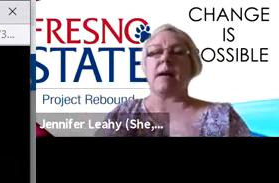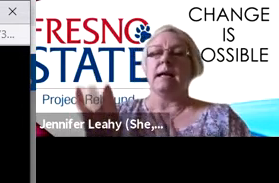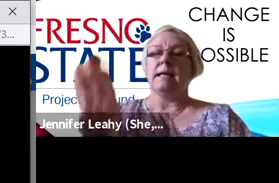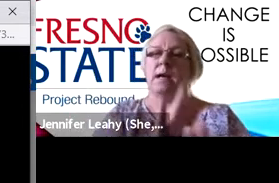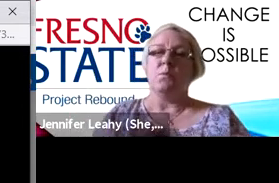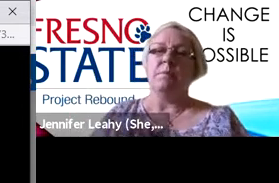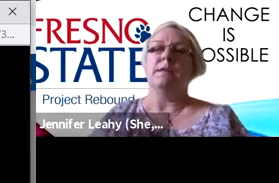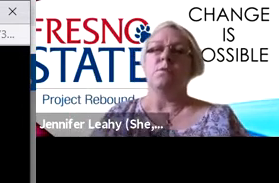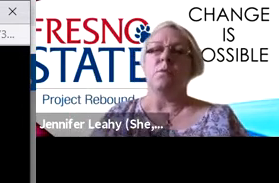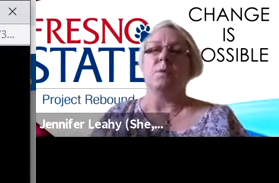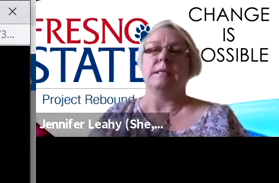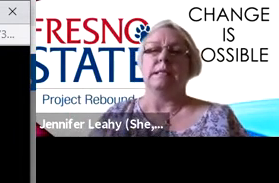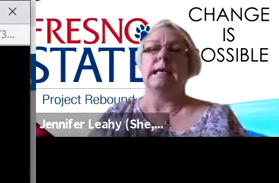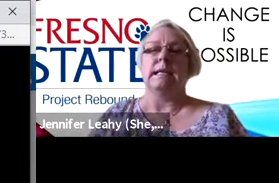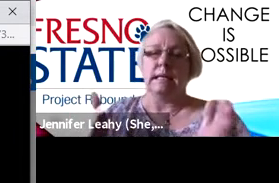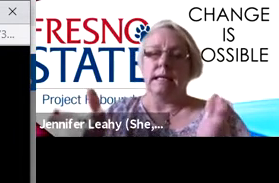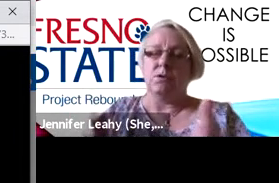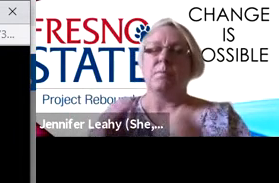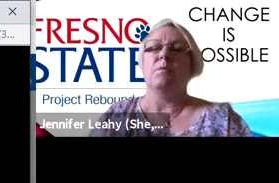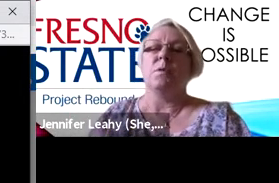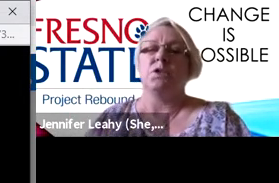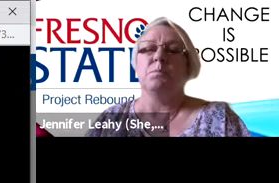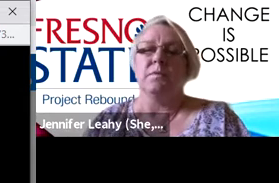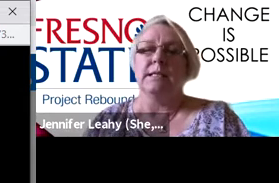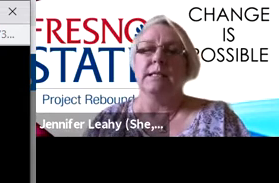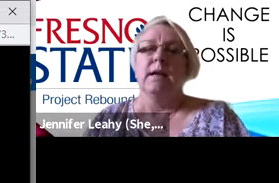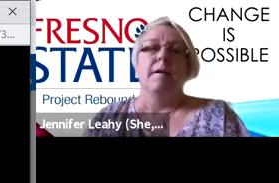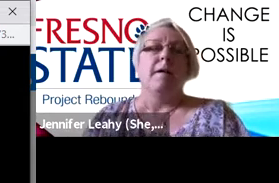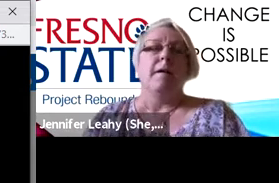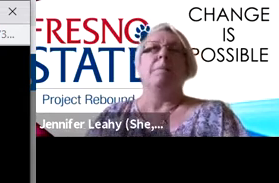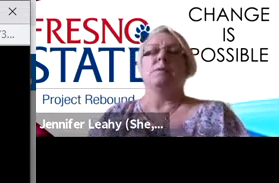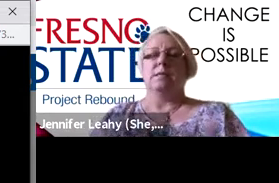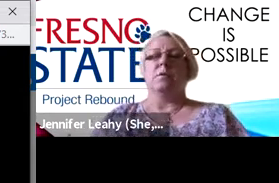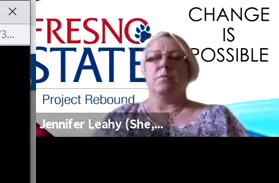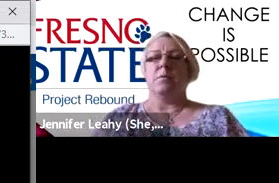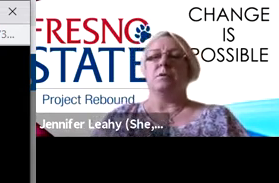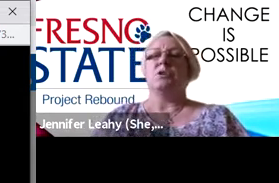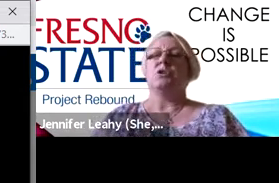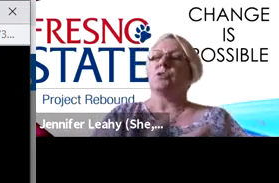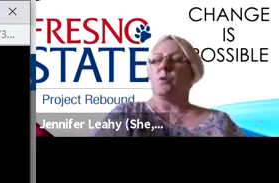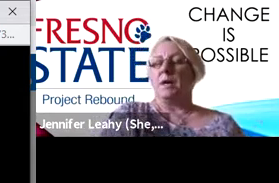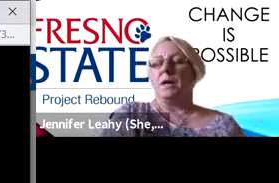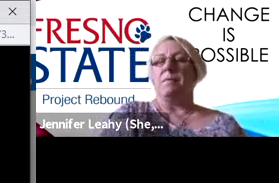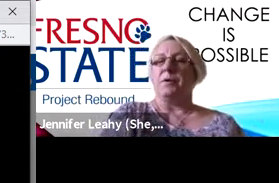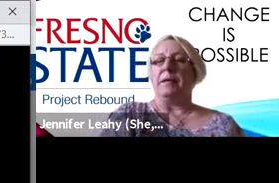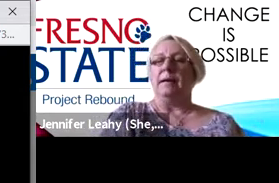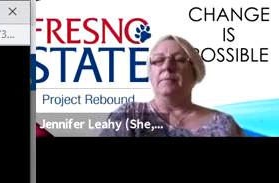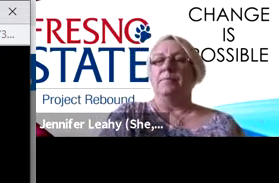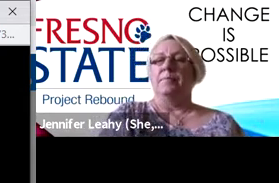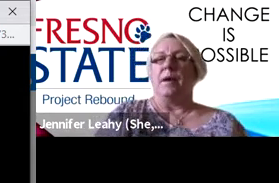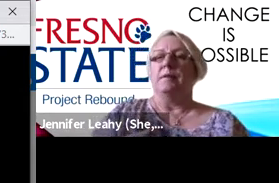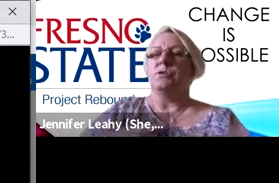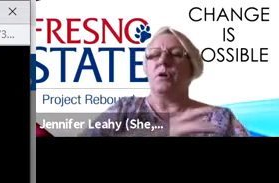state come back and say, we believe you are rehabilitated and here's the paperwork to prove it. Those things are important, but you have to start working on them